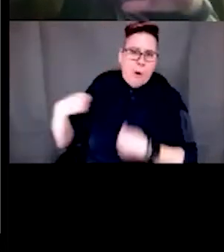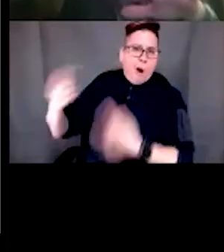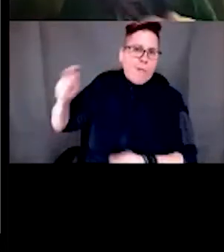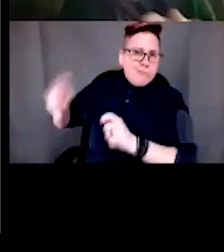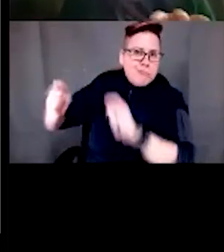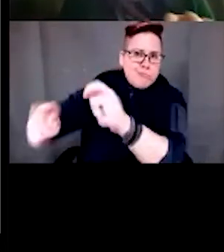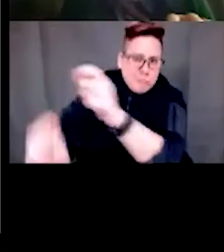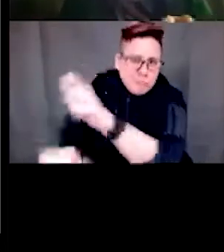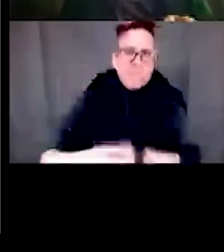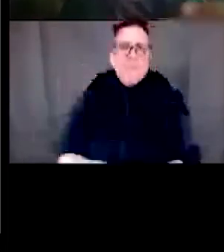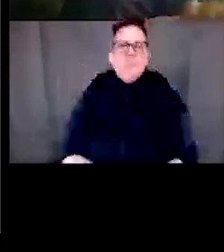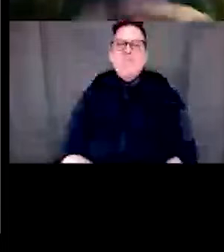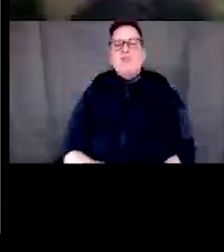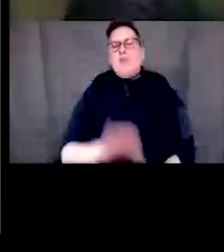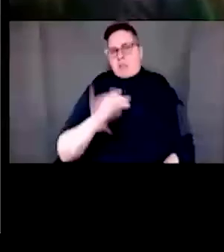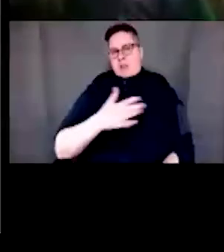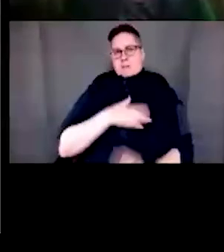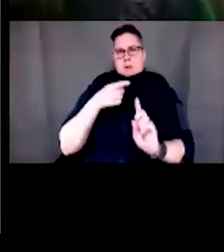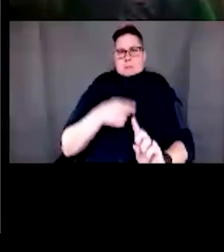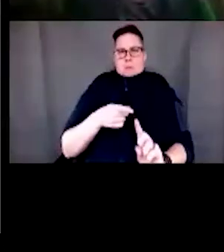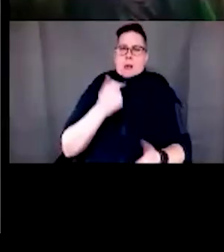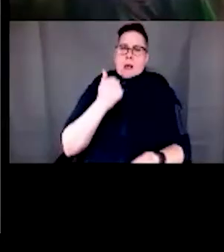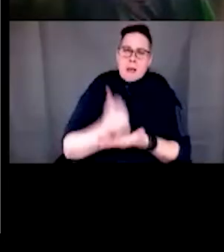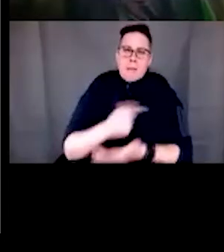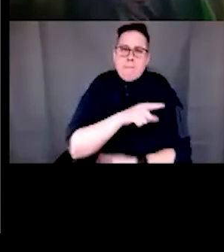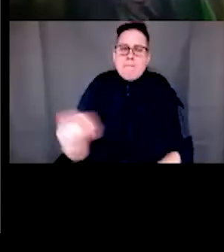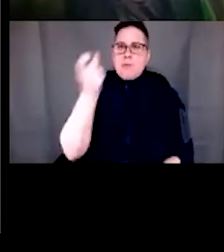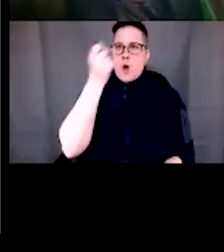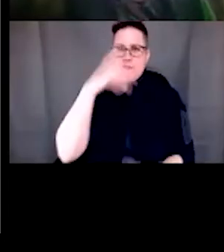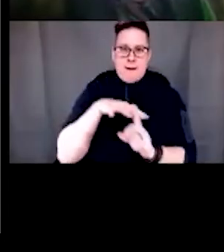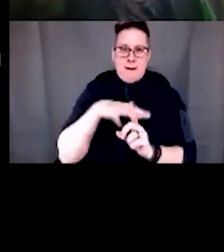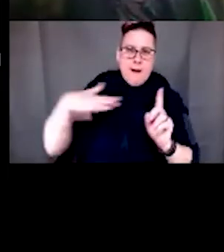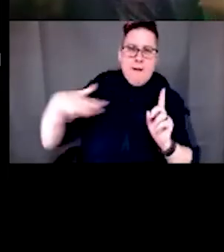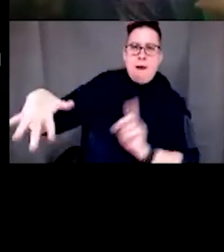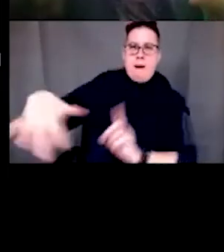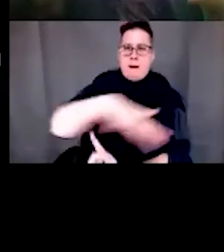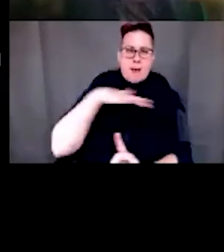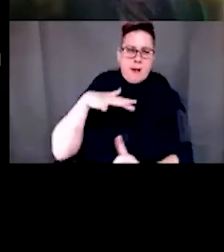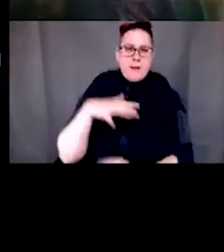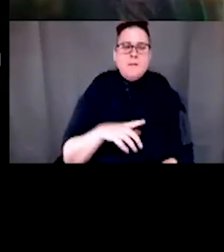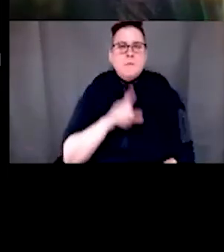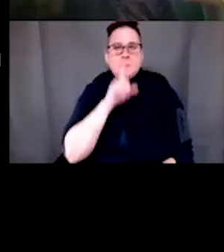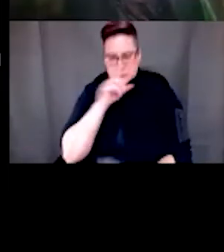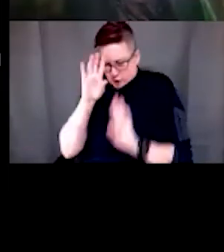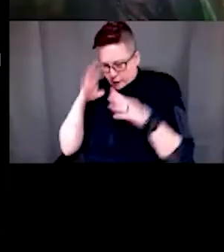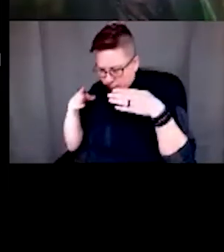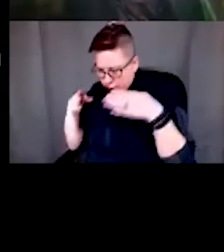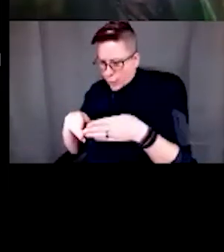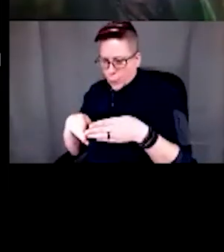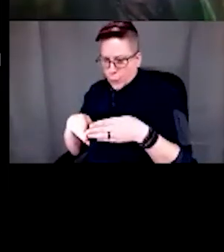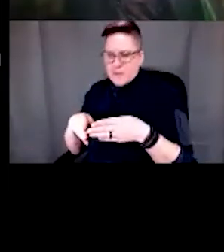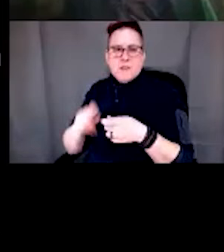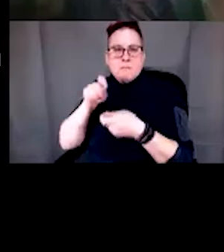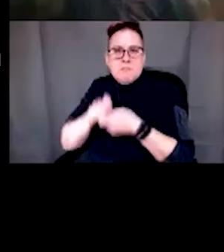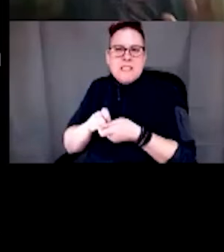that's the point I want to make, is put this into a larger context rather than focusing on